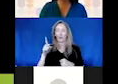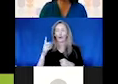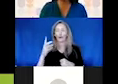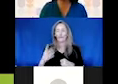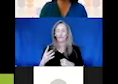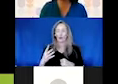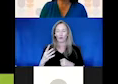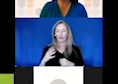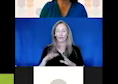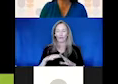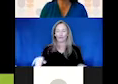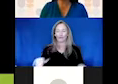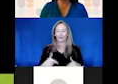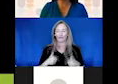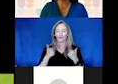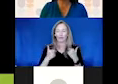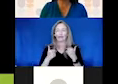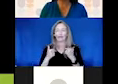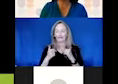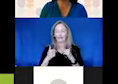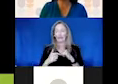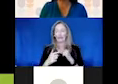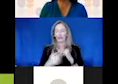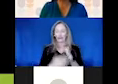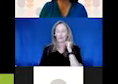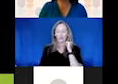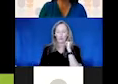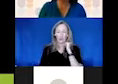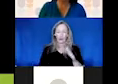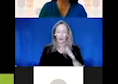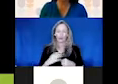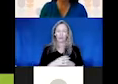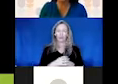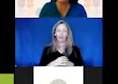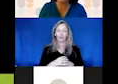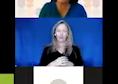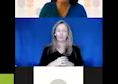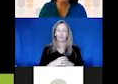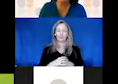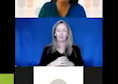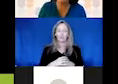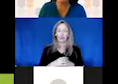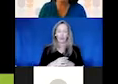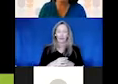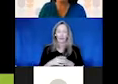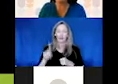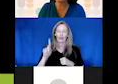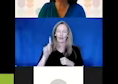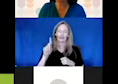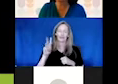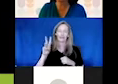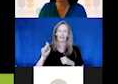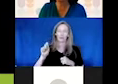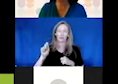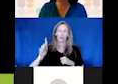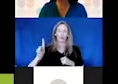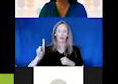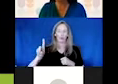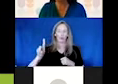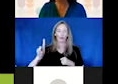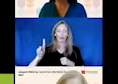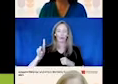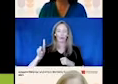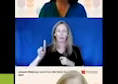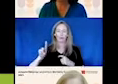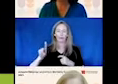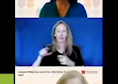of 6.1 deaths per 1,000 live births that failed to meet the Healthy People 2020 target, and no